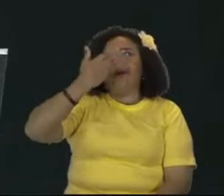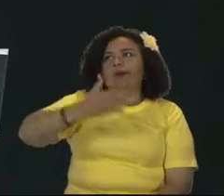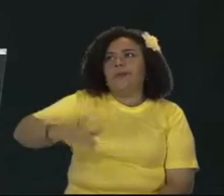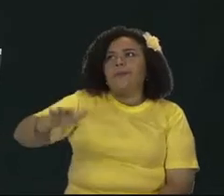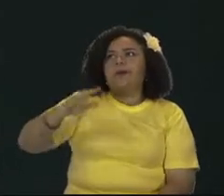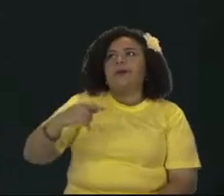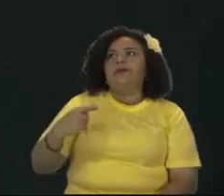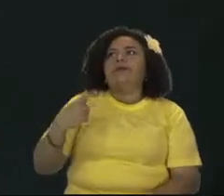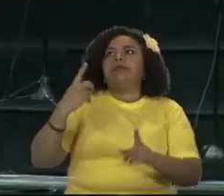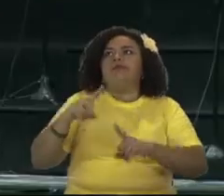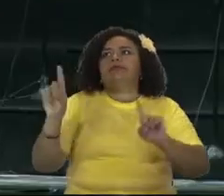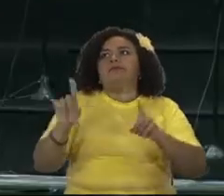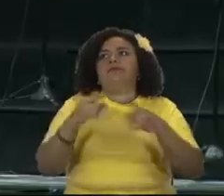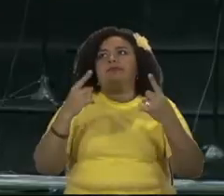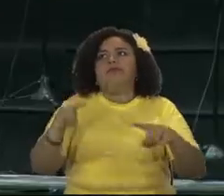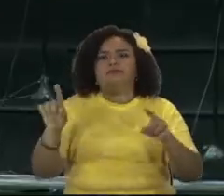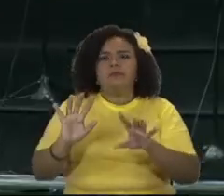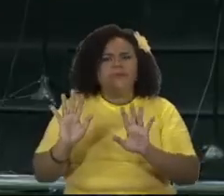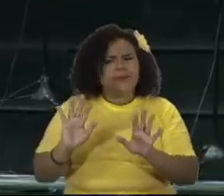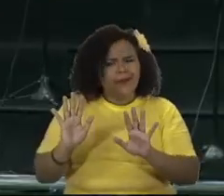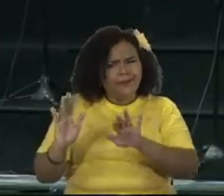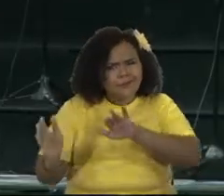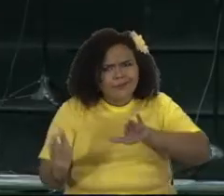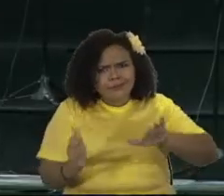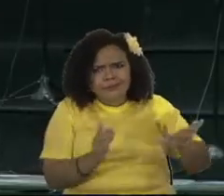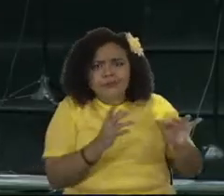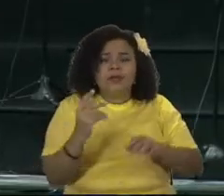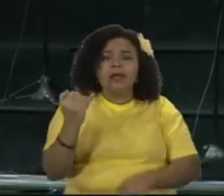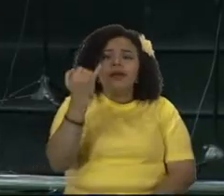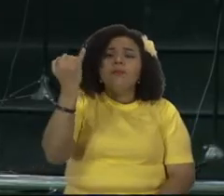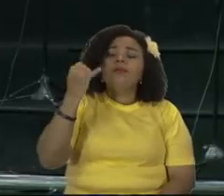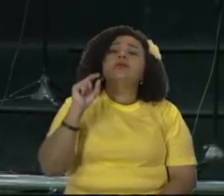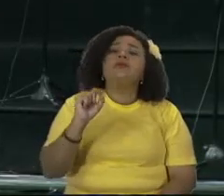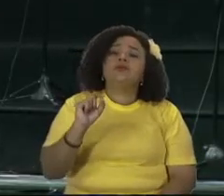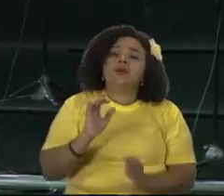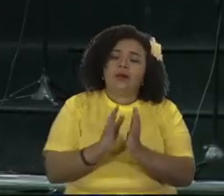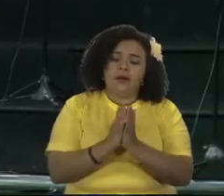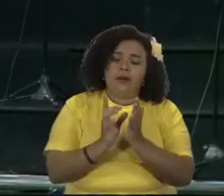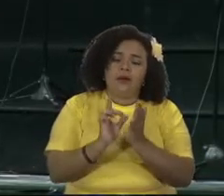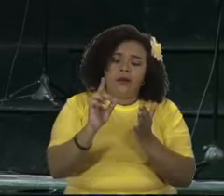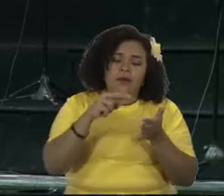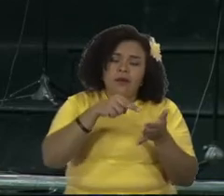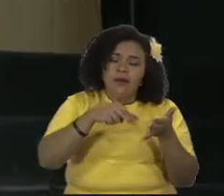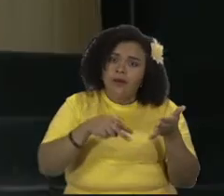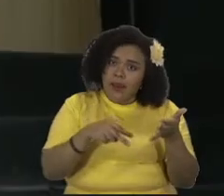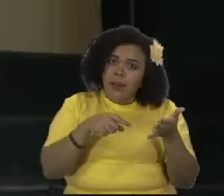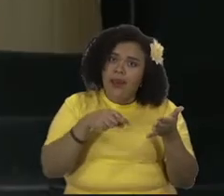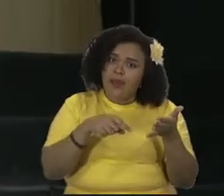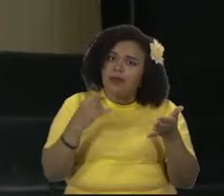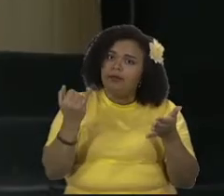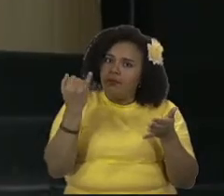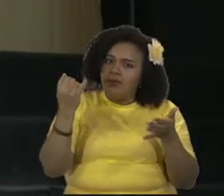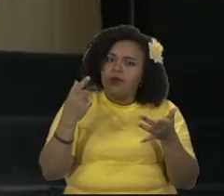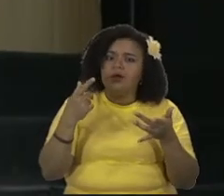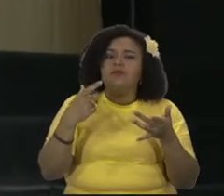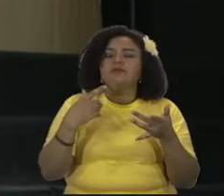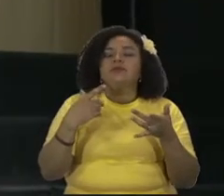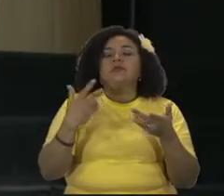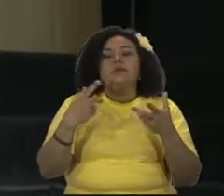and more word. Then when you go home, what does your friendship